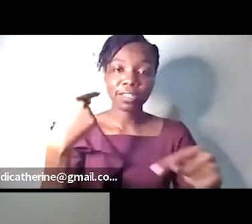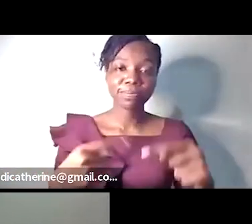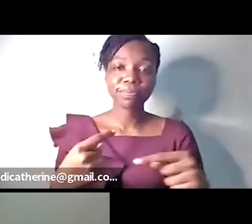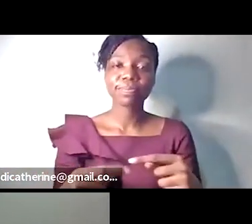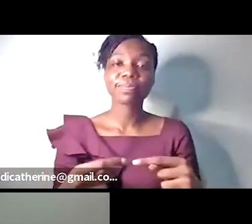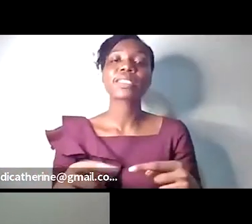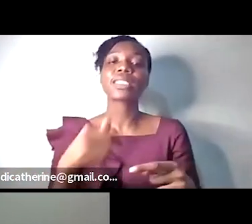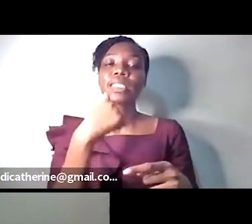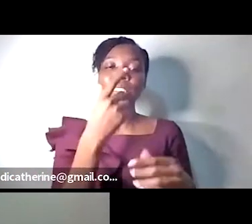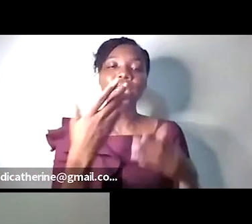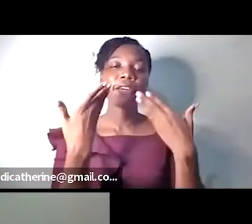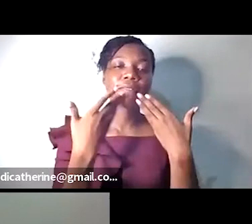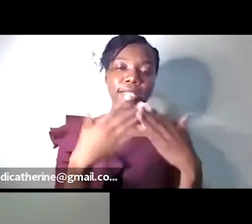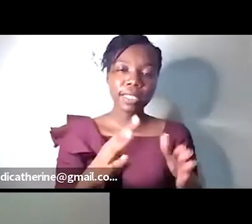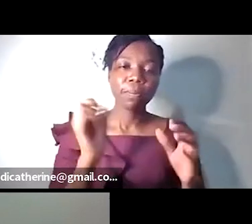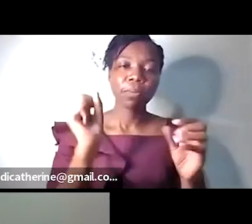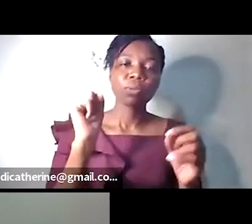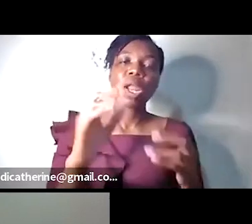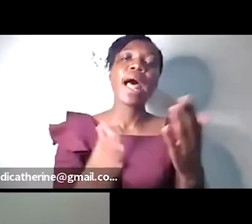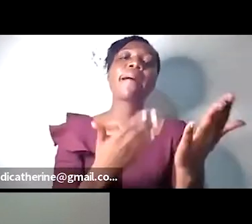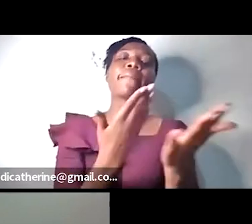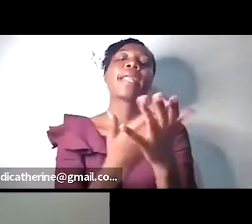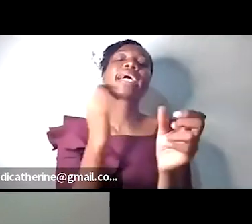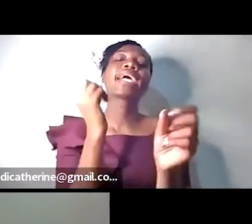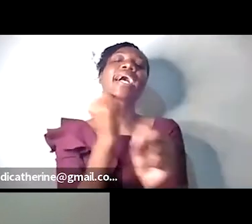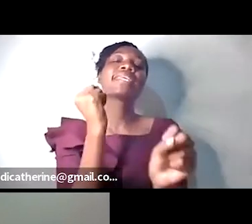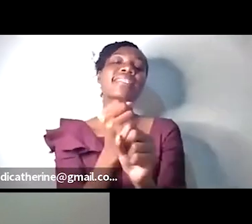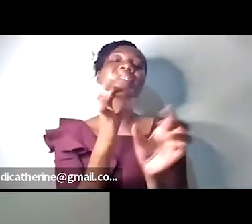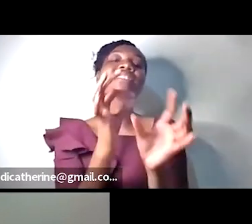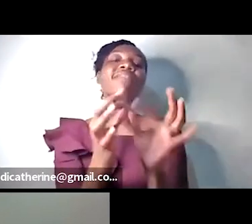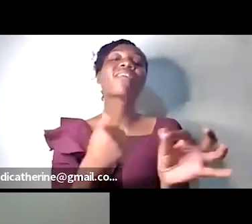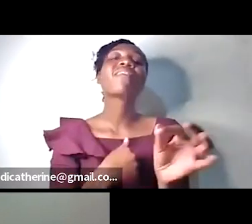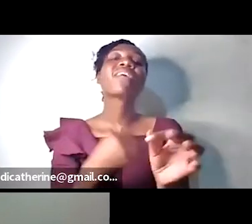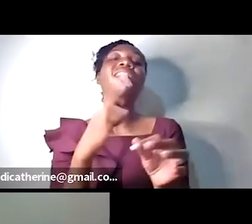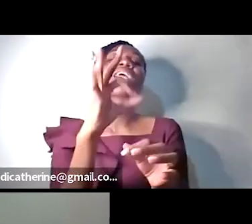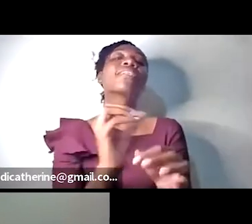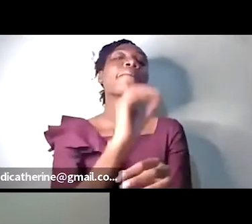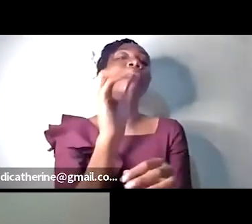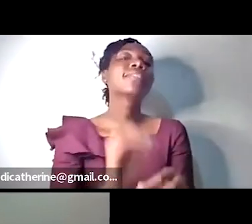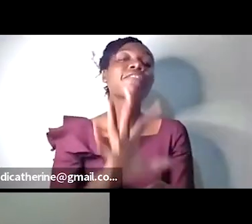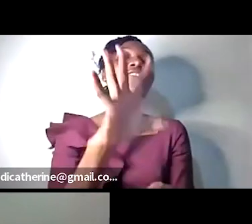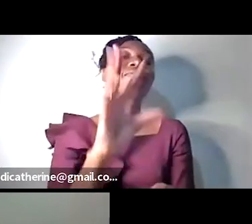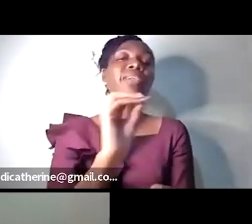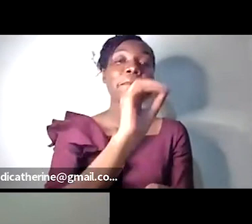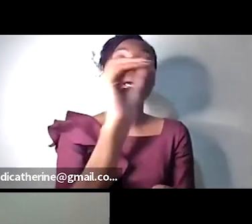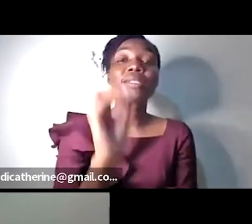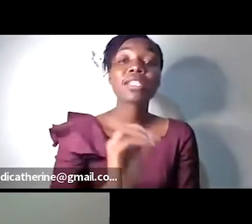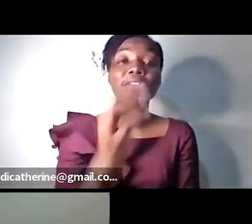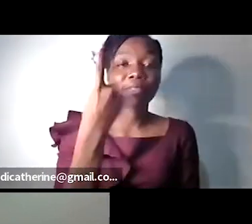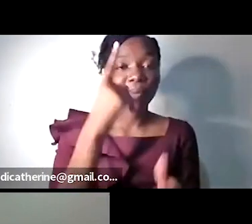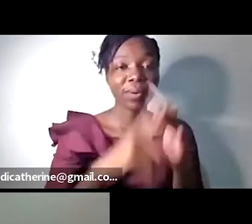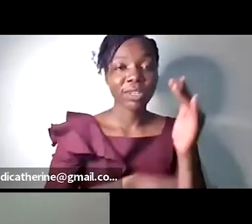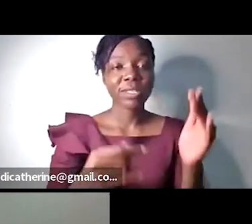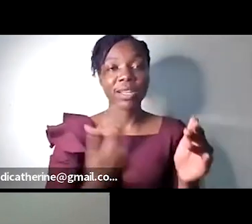will apply for a job when they have only 40%, 50% of what they really need. But a